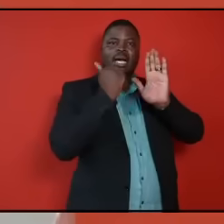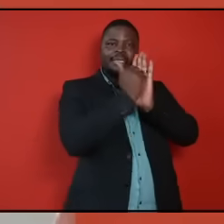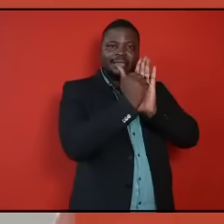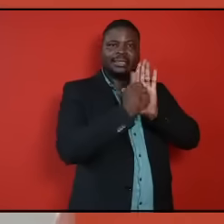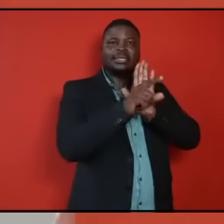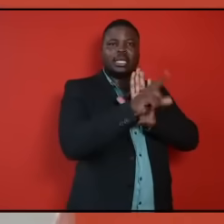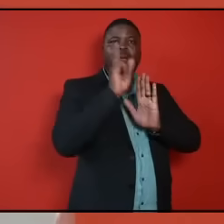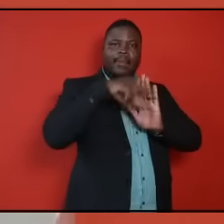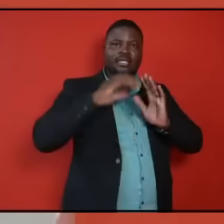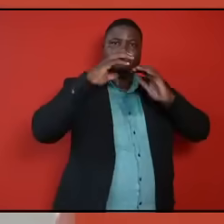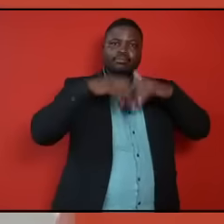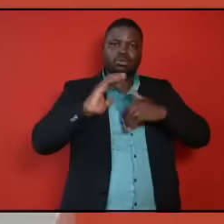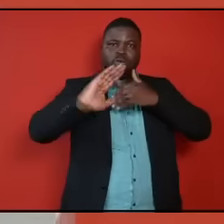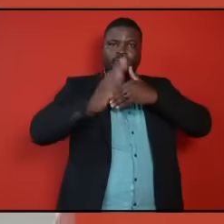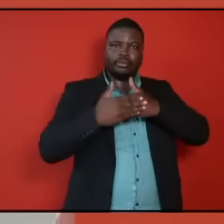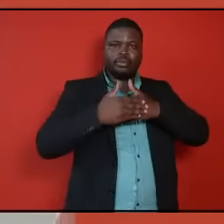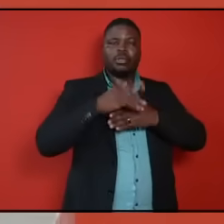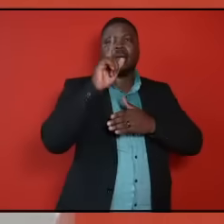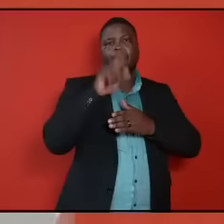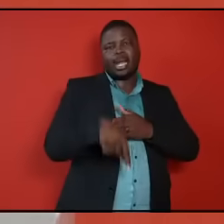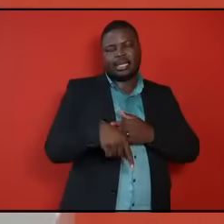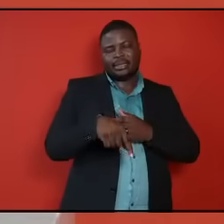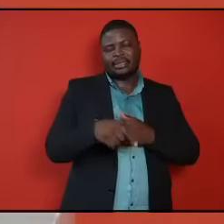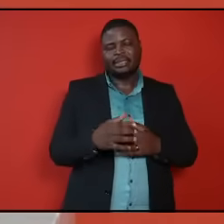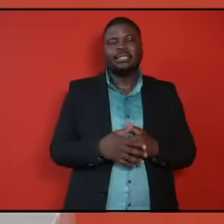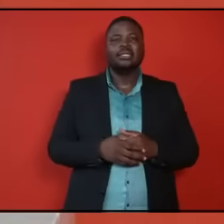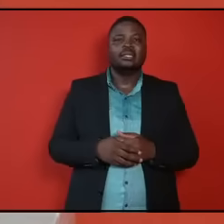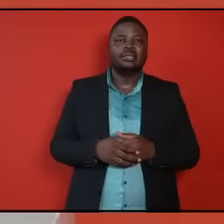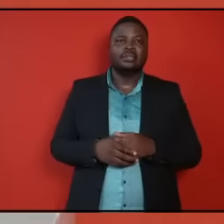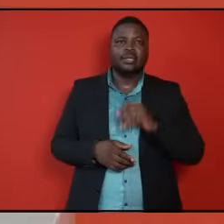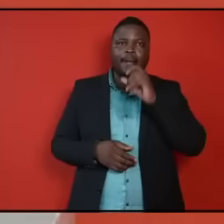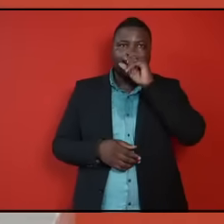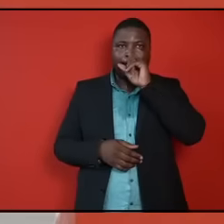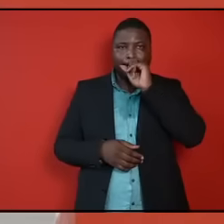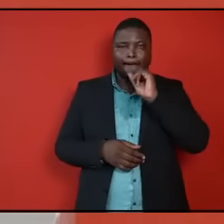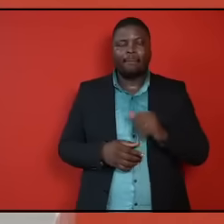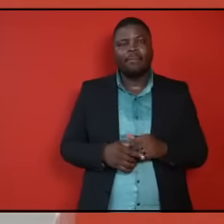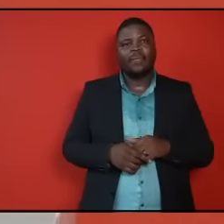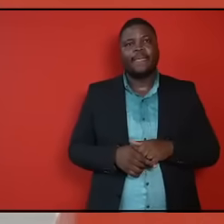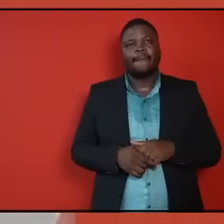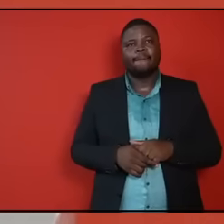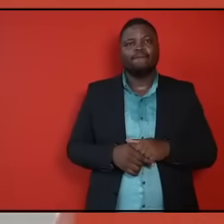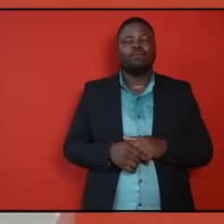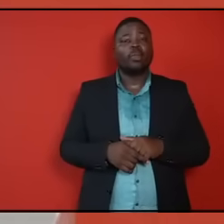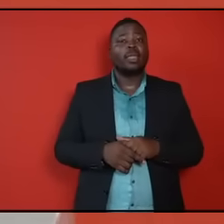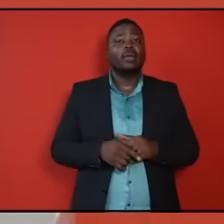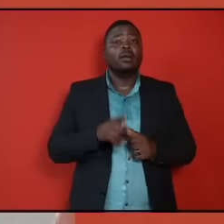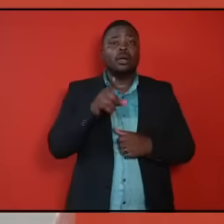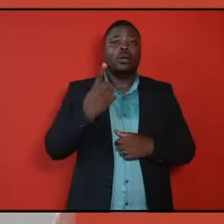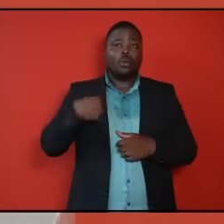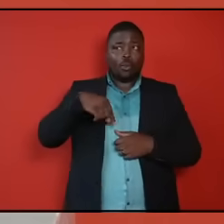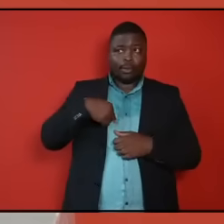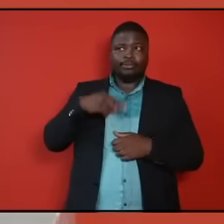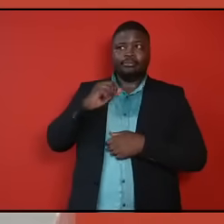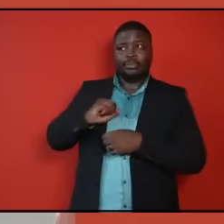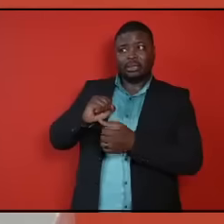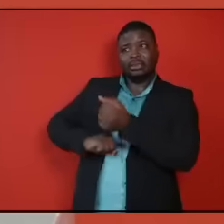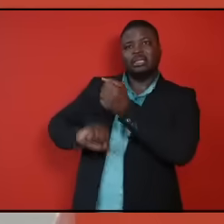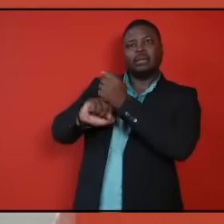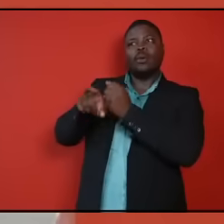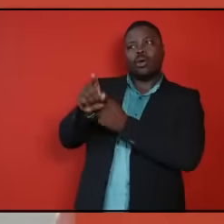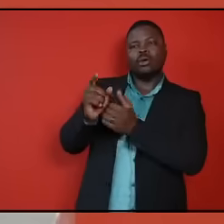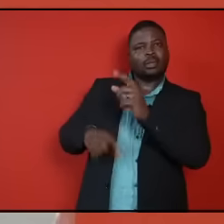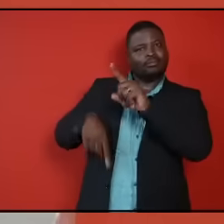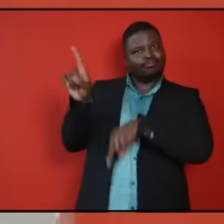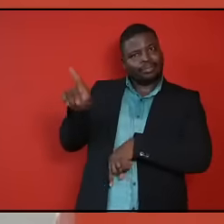Declaring that person persona non grata is a one step in the right direction. We appreciate that. We support that. We